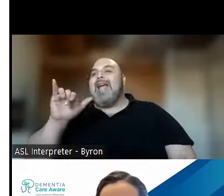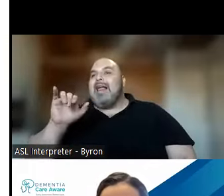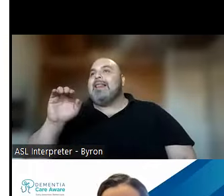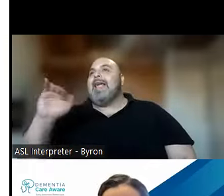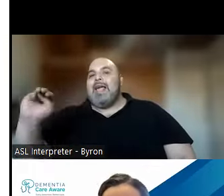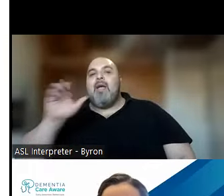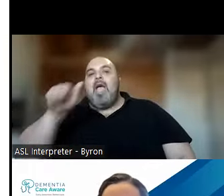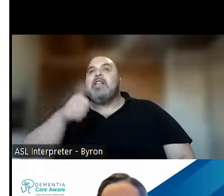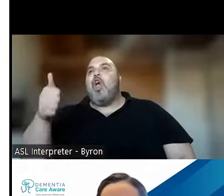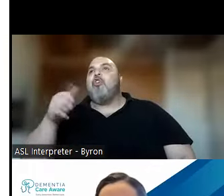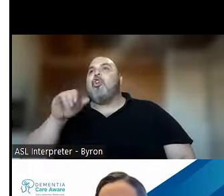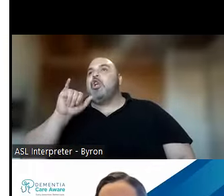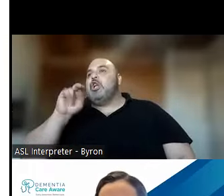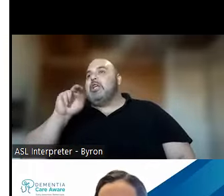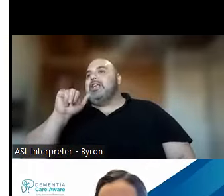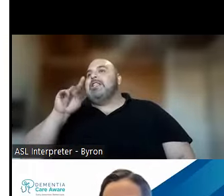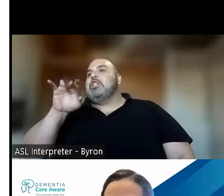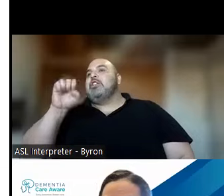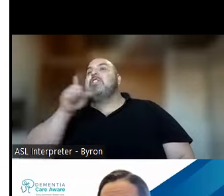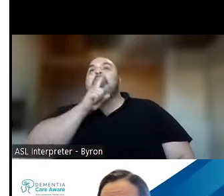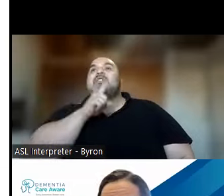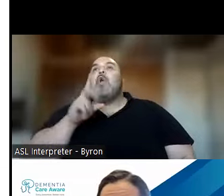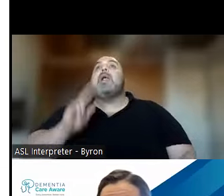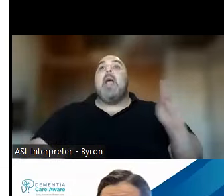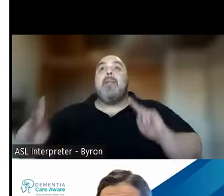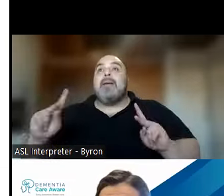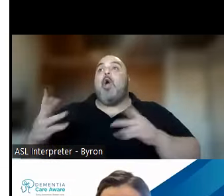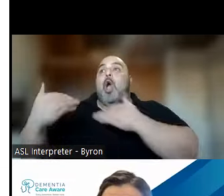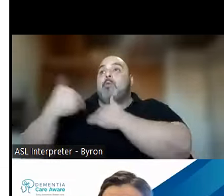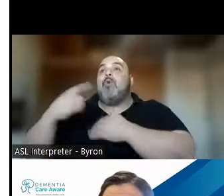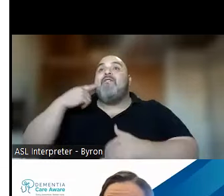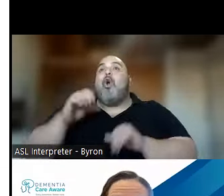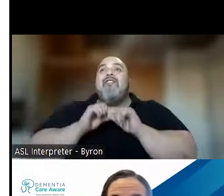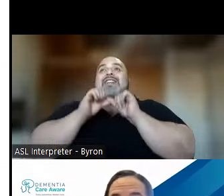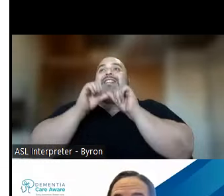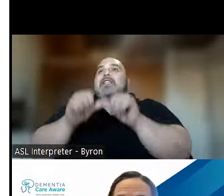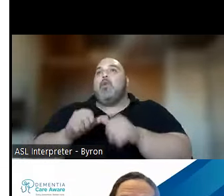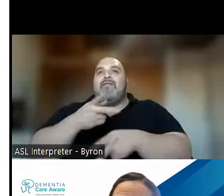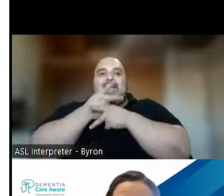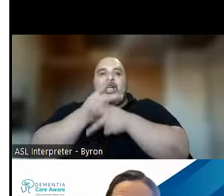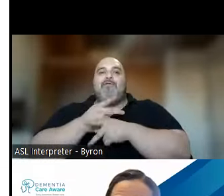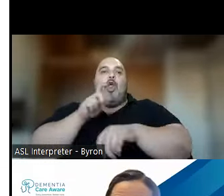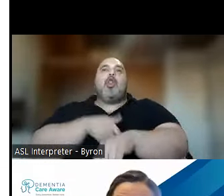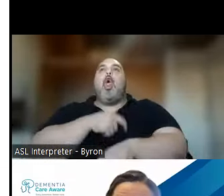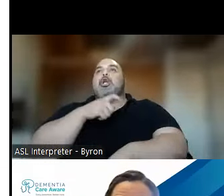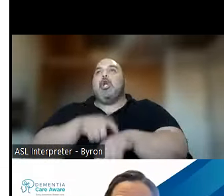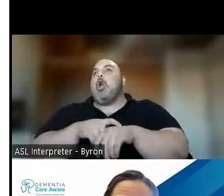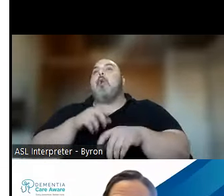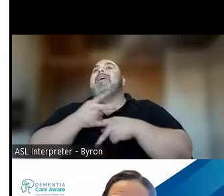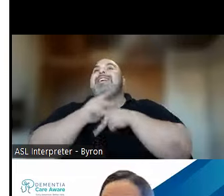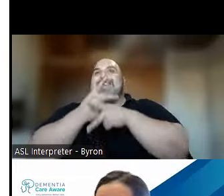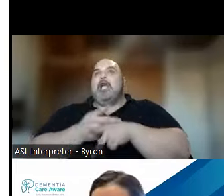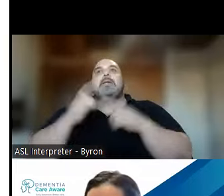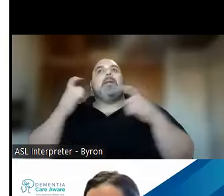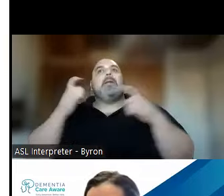other initiatives to make sure that, people are responsible for the continuum of care. Long-term care is a huge issue with